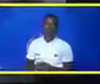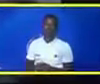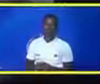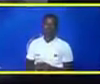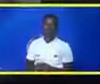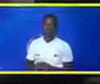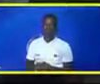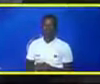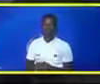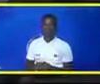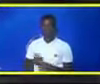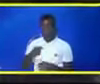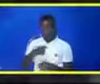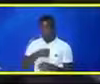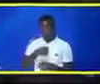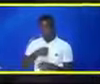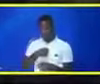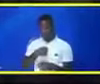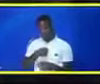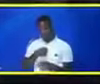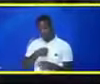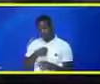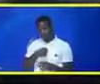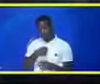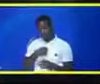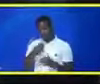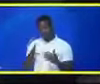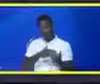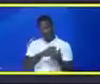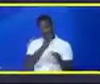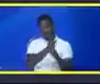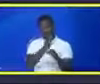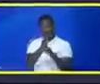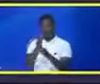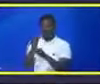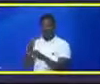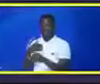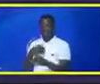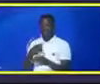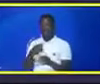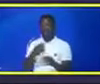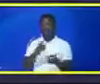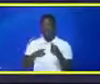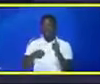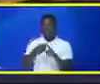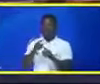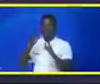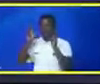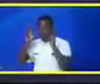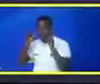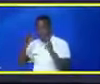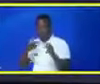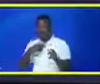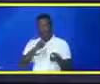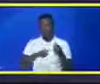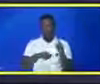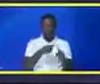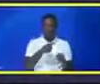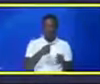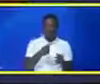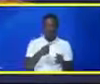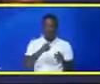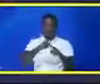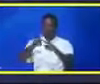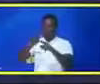I am a respecter of all faith. I have friends that are Muslims. I have friends that have